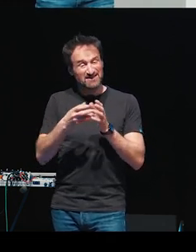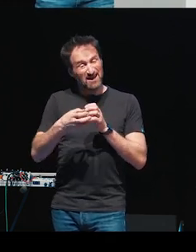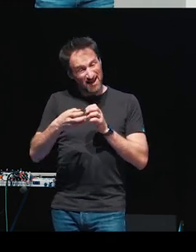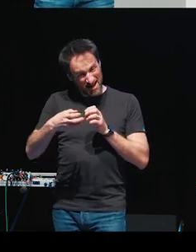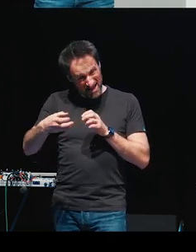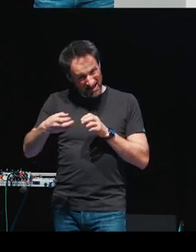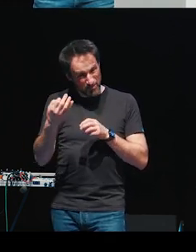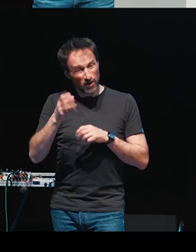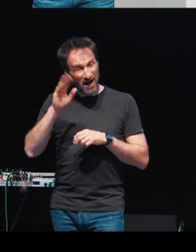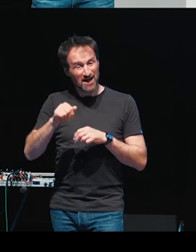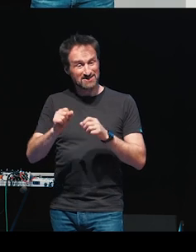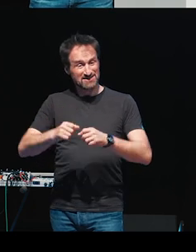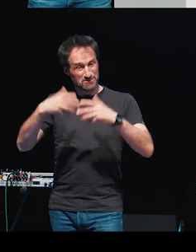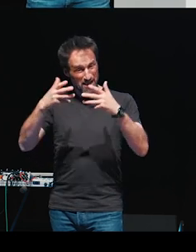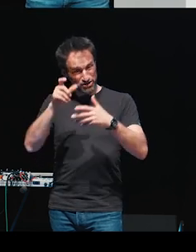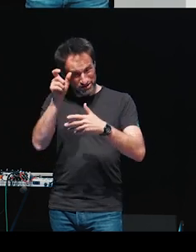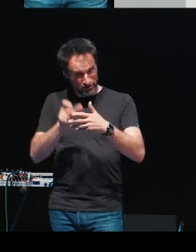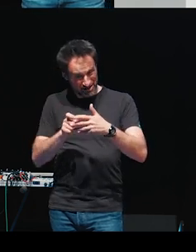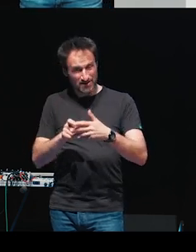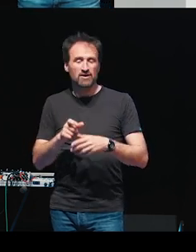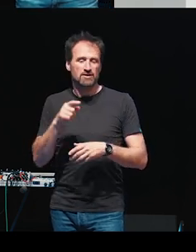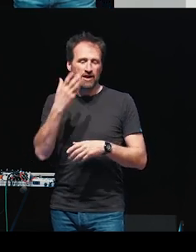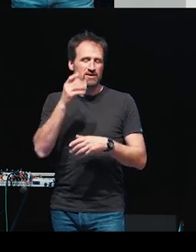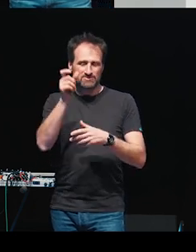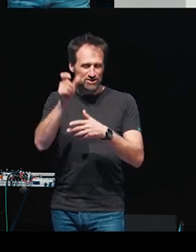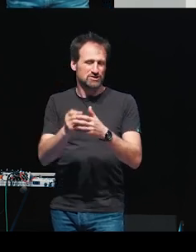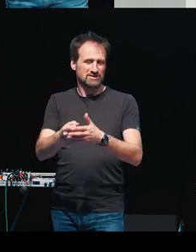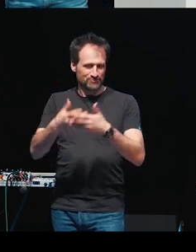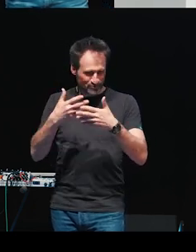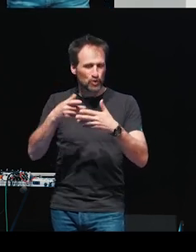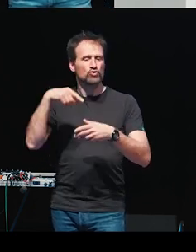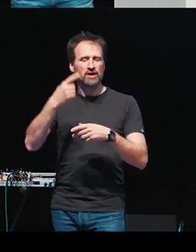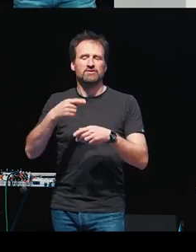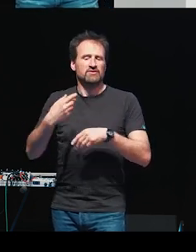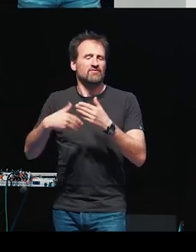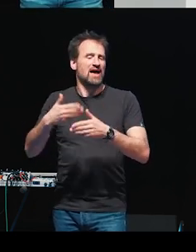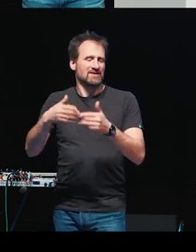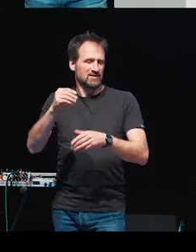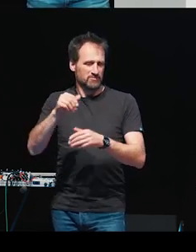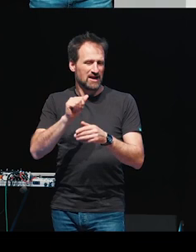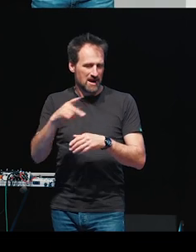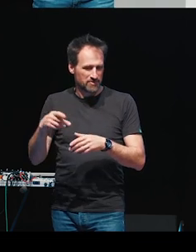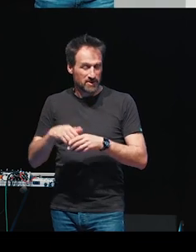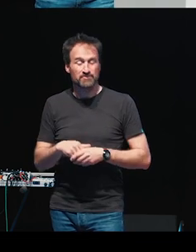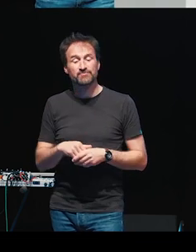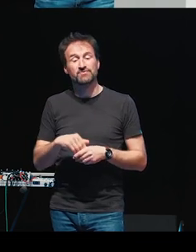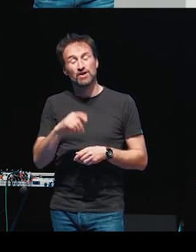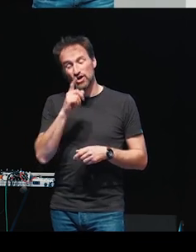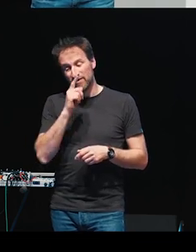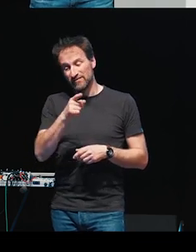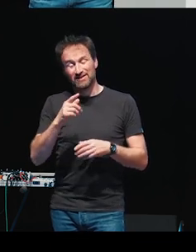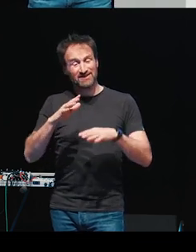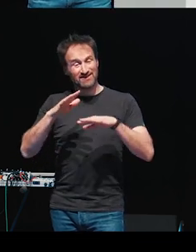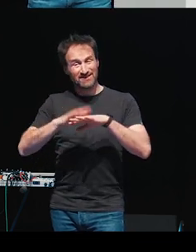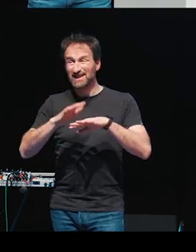the splash. You don't show the splash screen for a certain amount of time, and after that, you continue with your app. And if the network